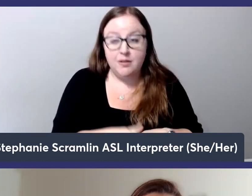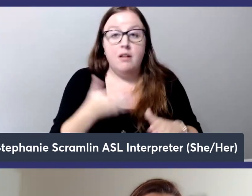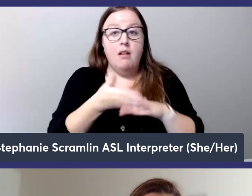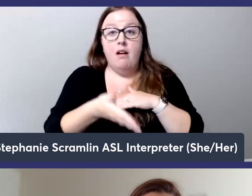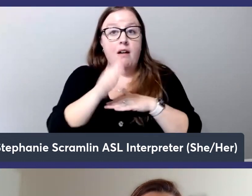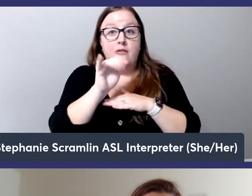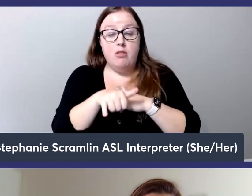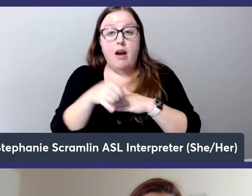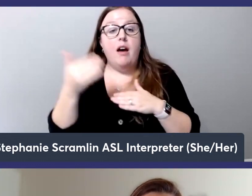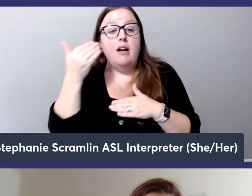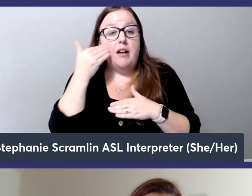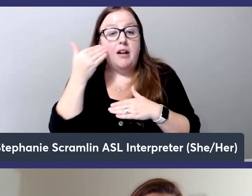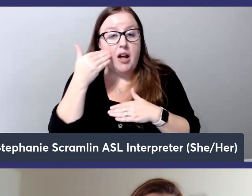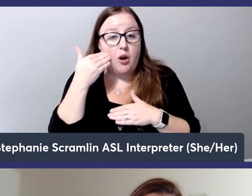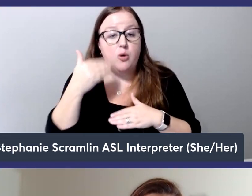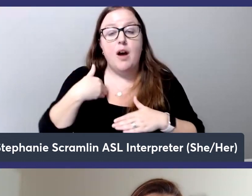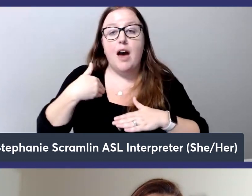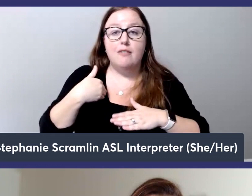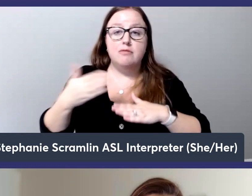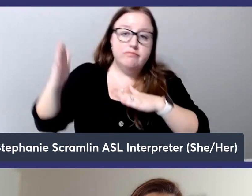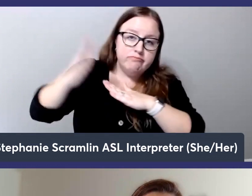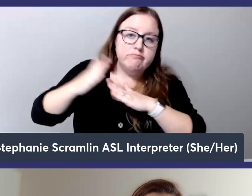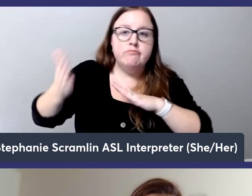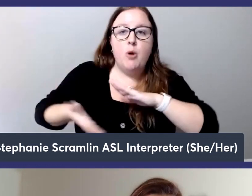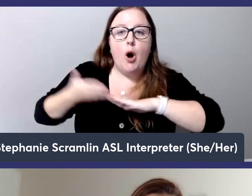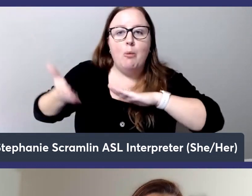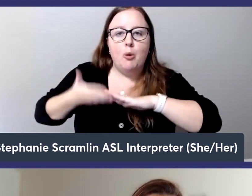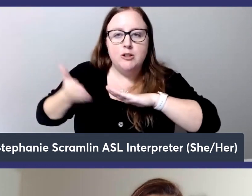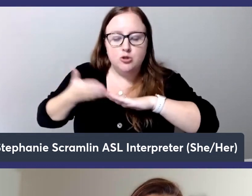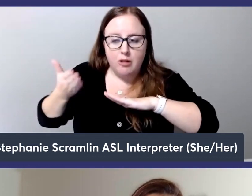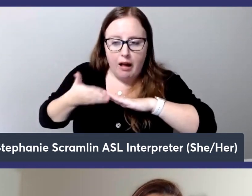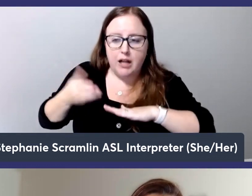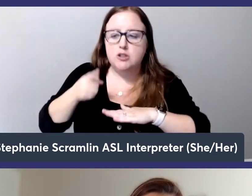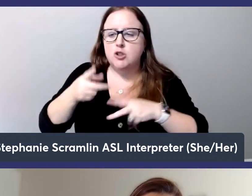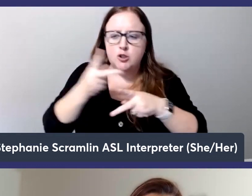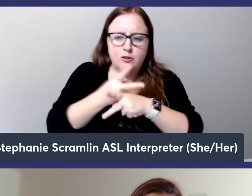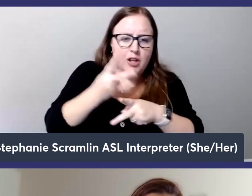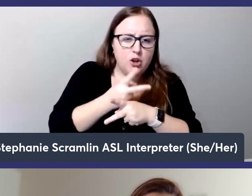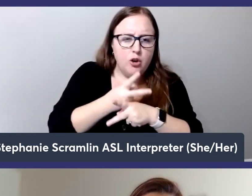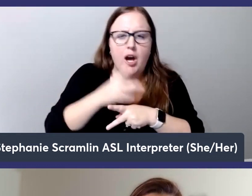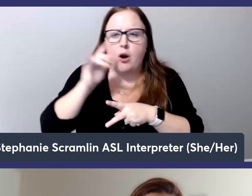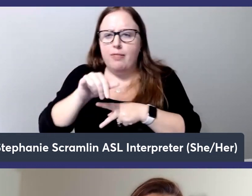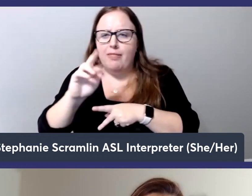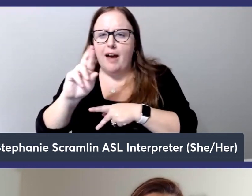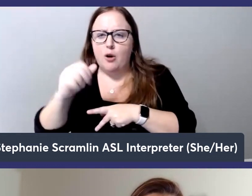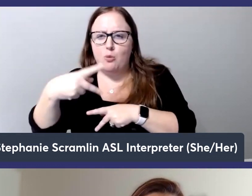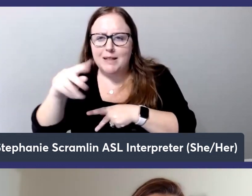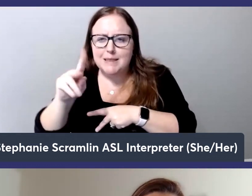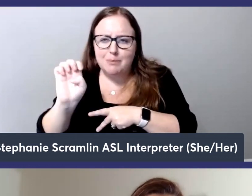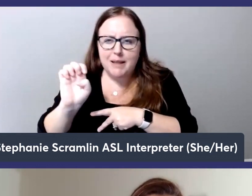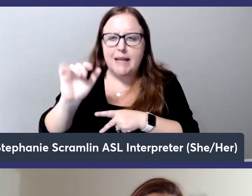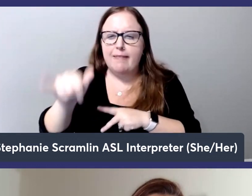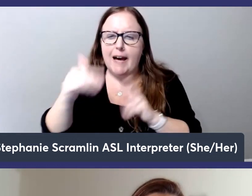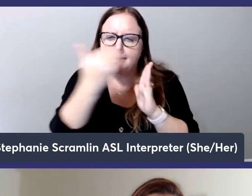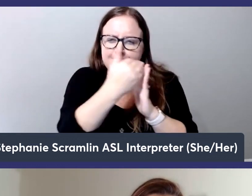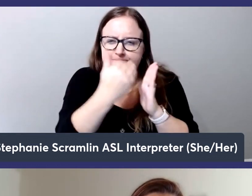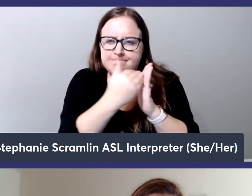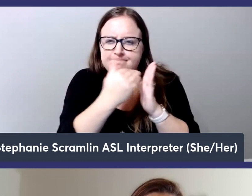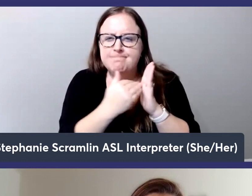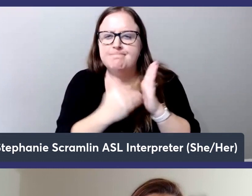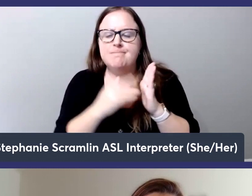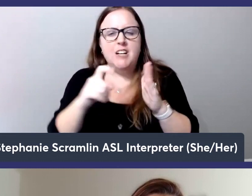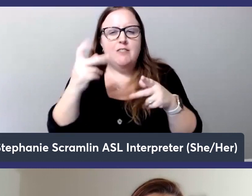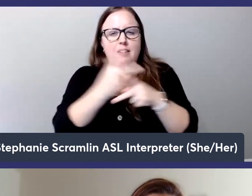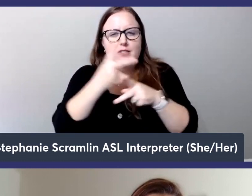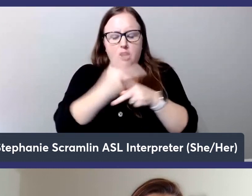you now get into this operationalization phase where you figure out all this recipe, and you have to make it work,